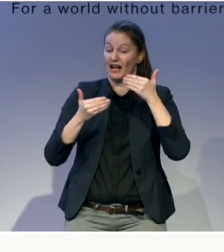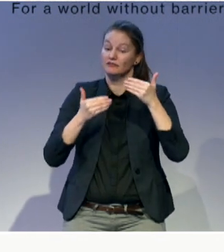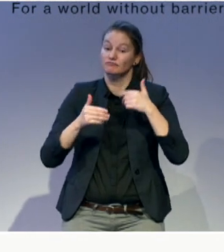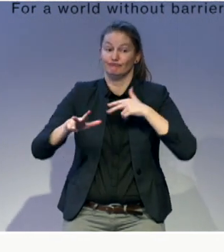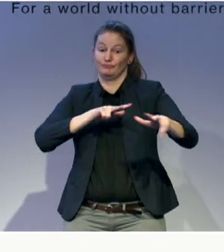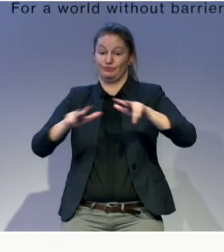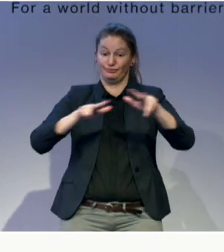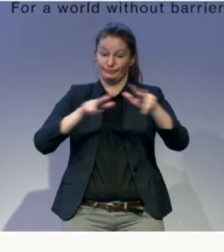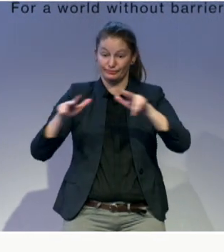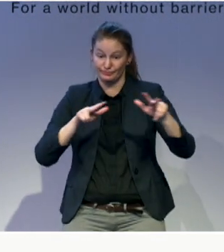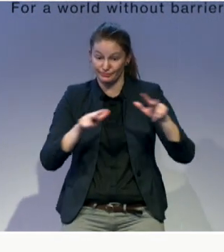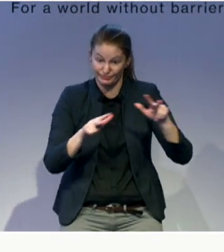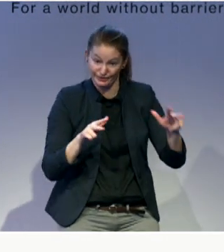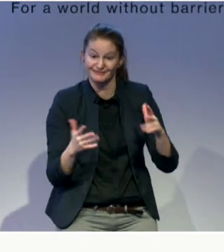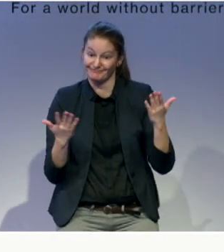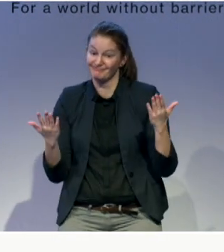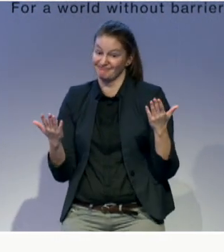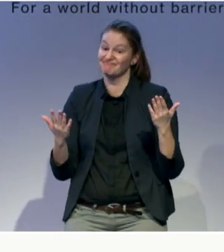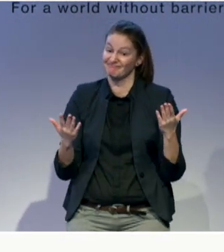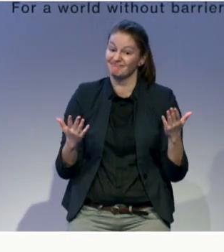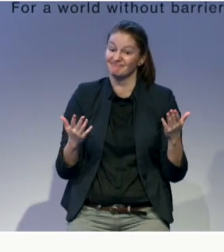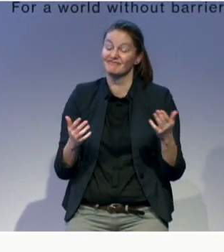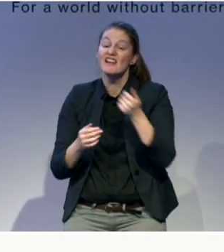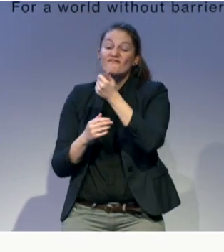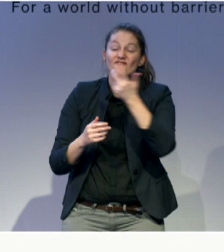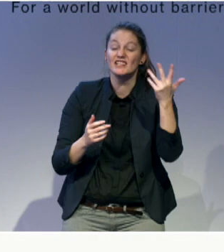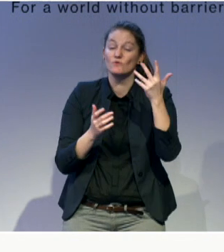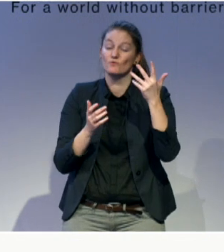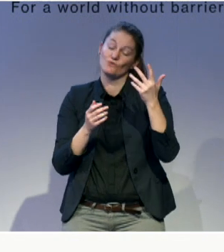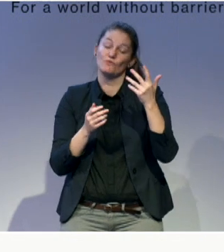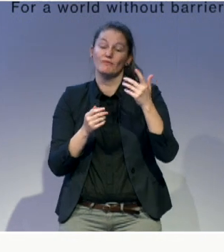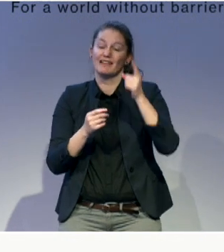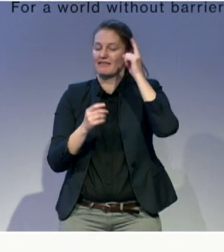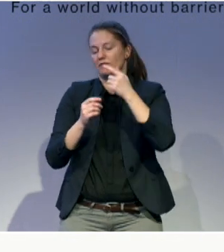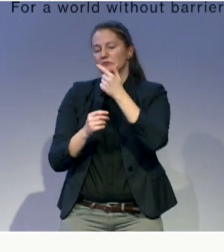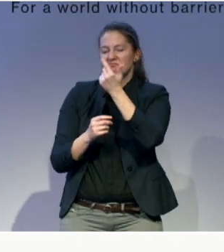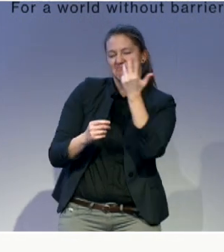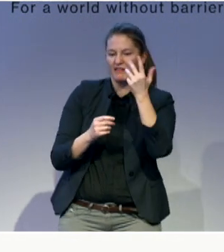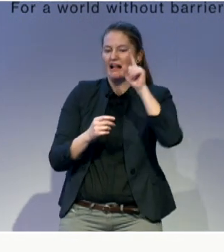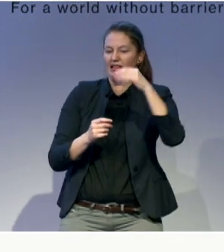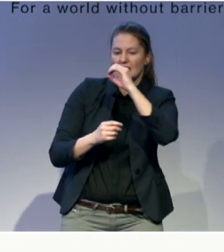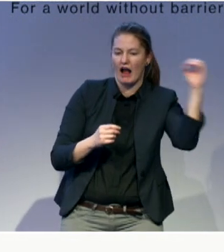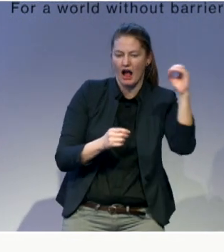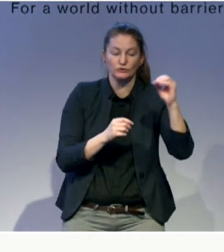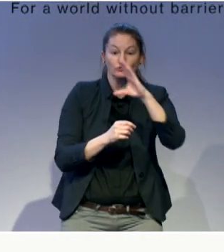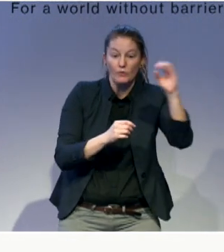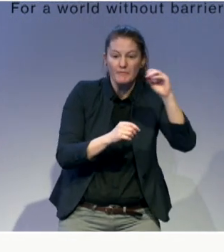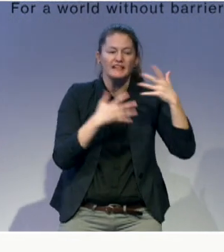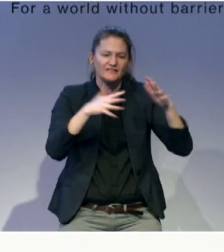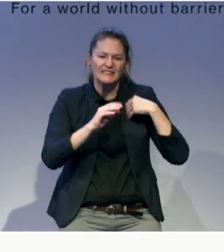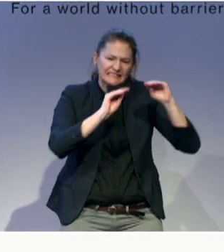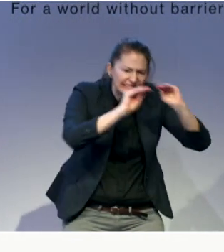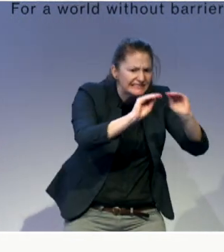with disabilities through innovations. Then there is education. We are